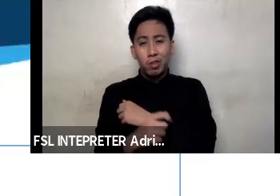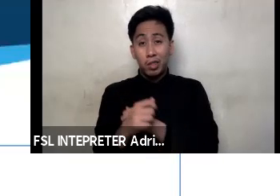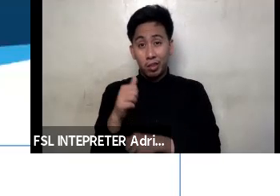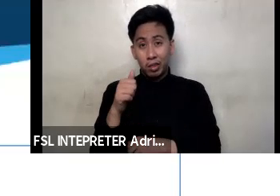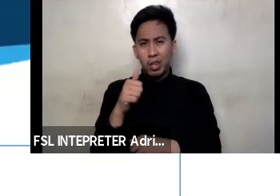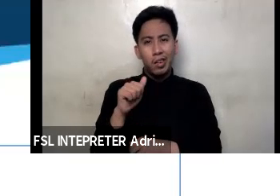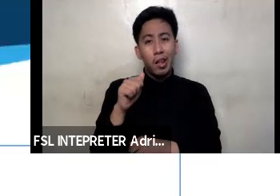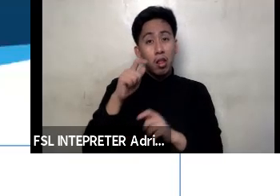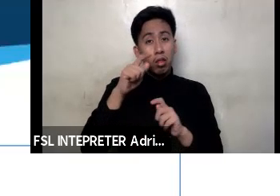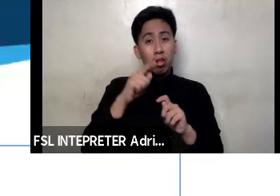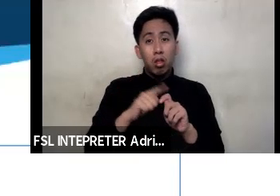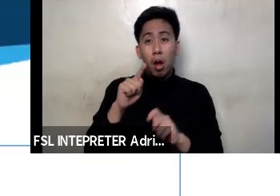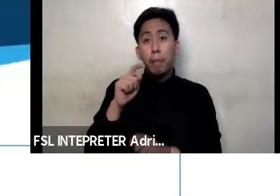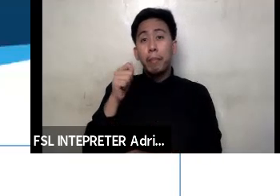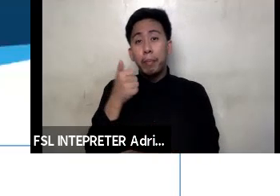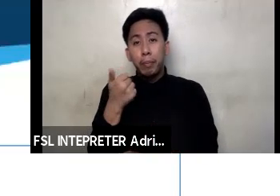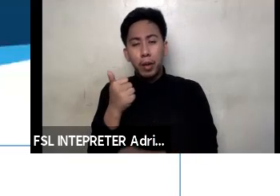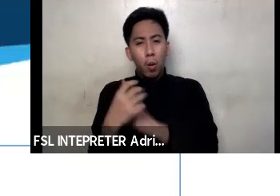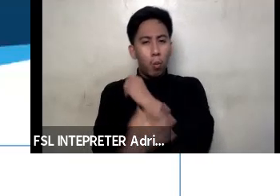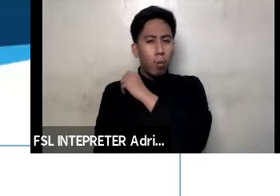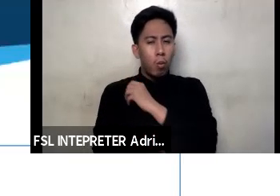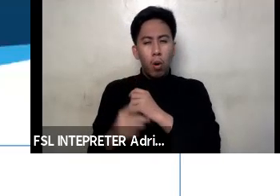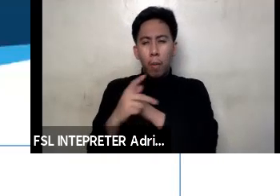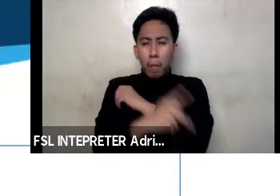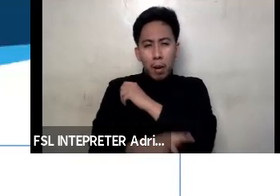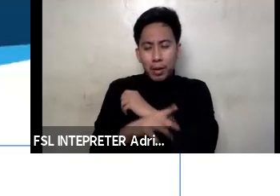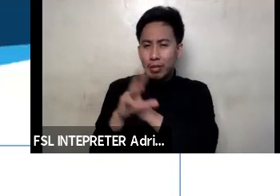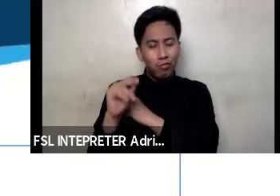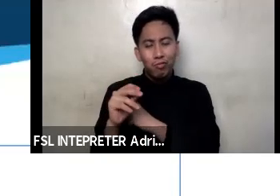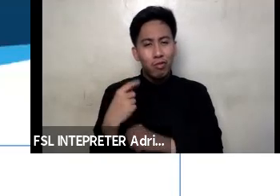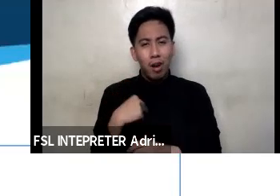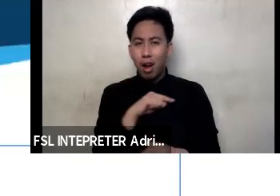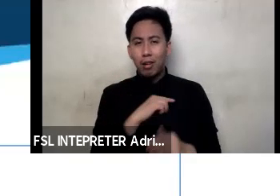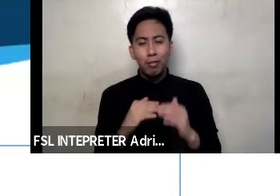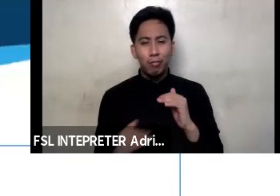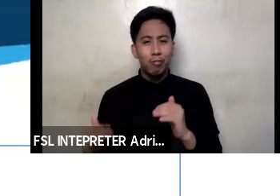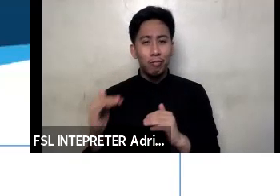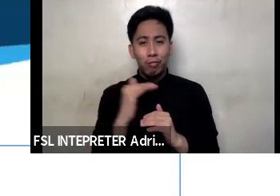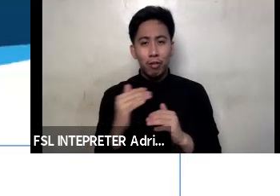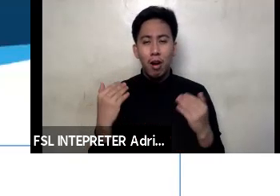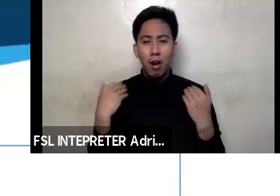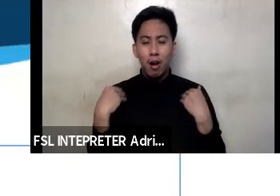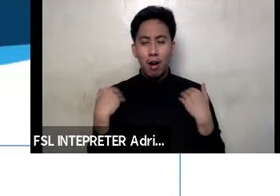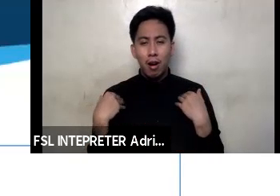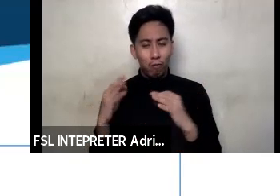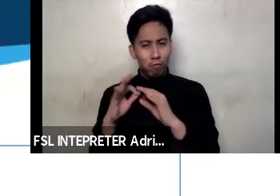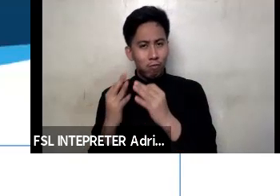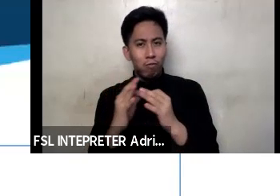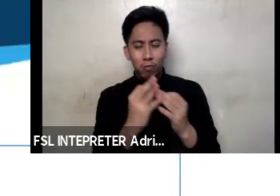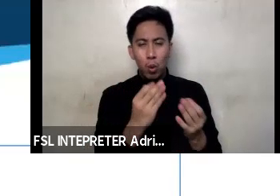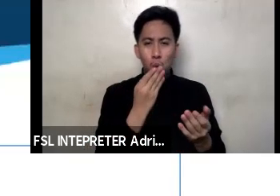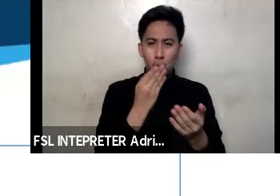country. I believe poverty influences health and nutrition outcomes in every family.